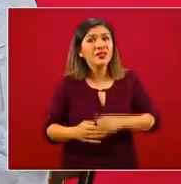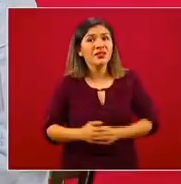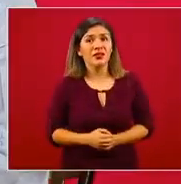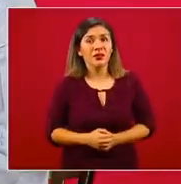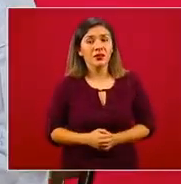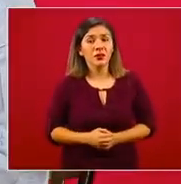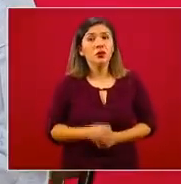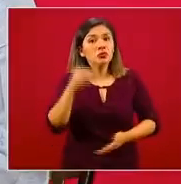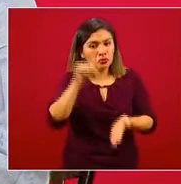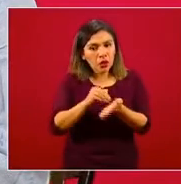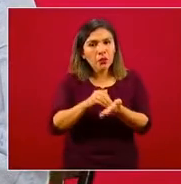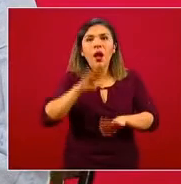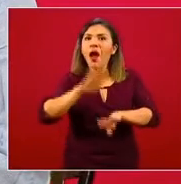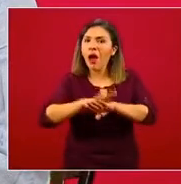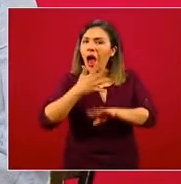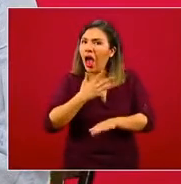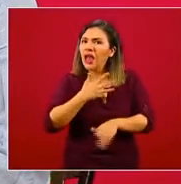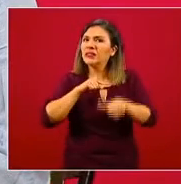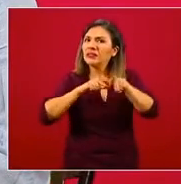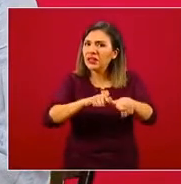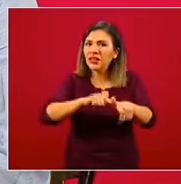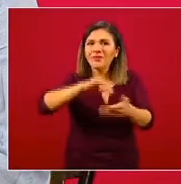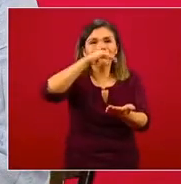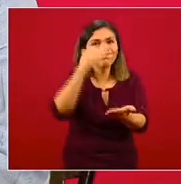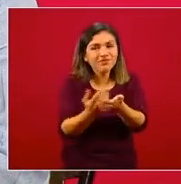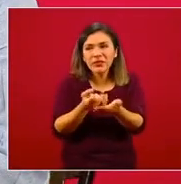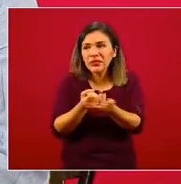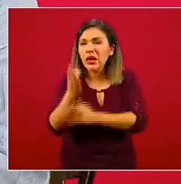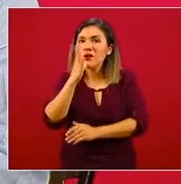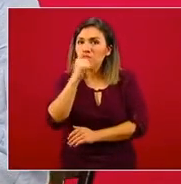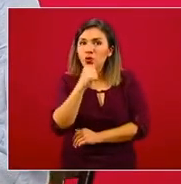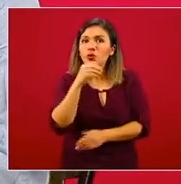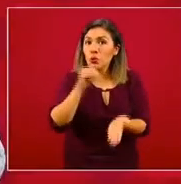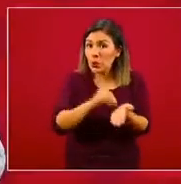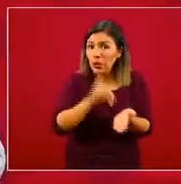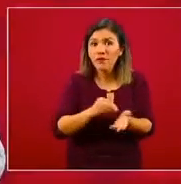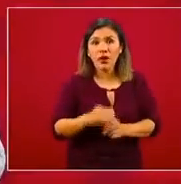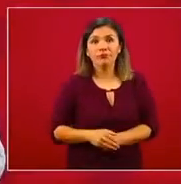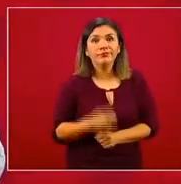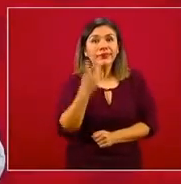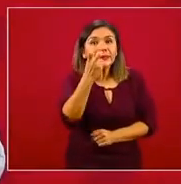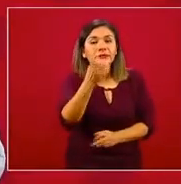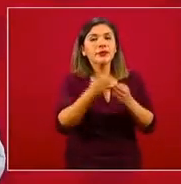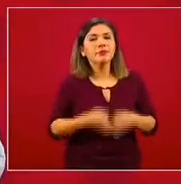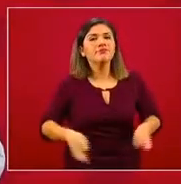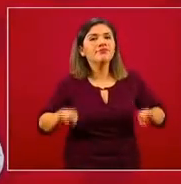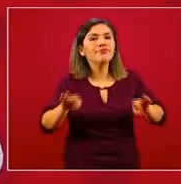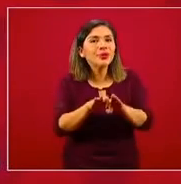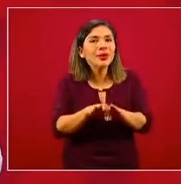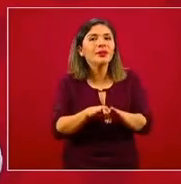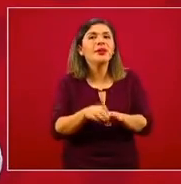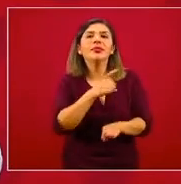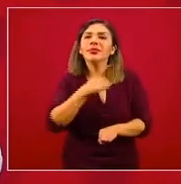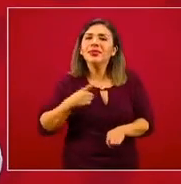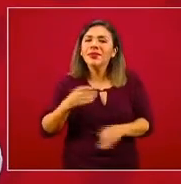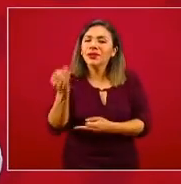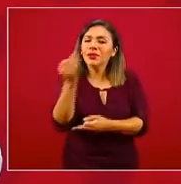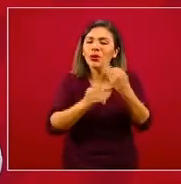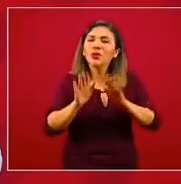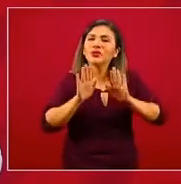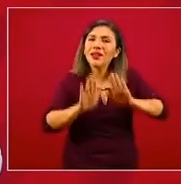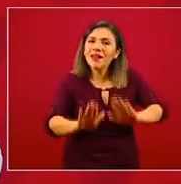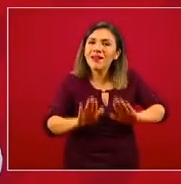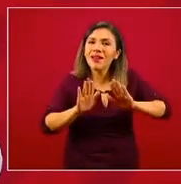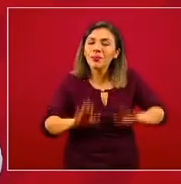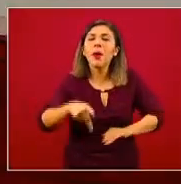some states, there's still a long way to go, and restrictions are going to remain, as we said before. So it is important